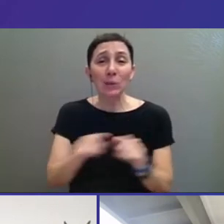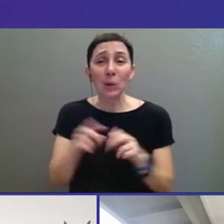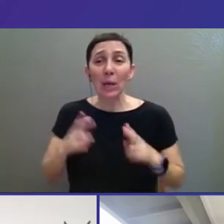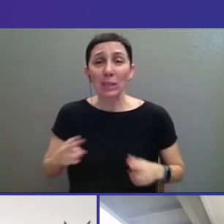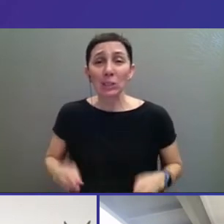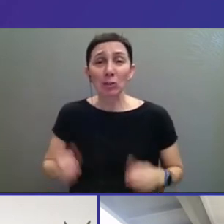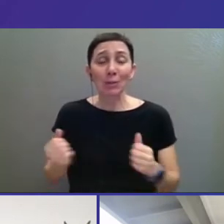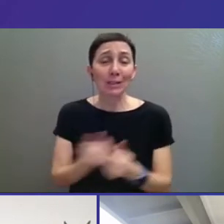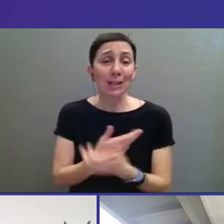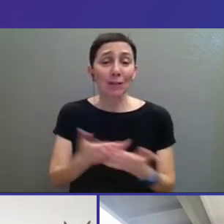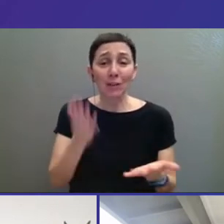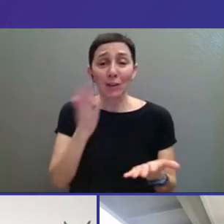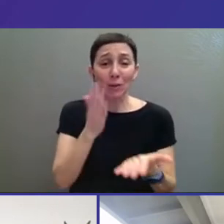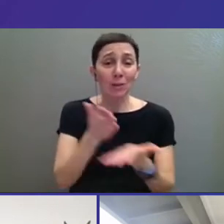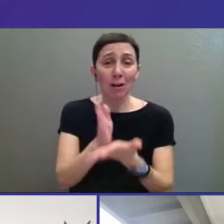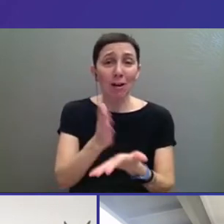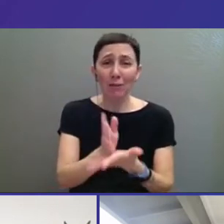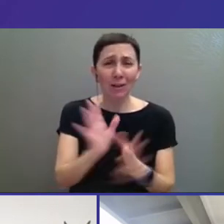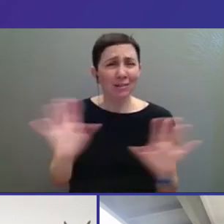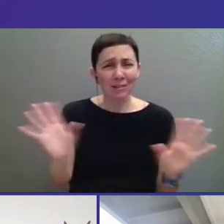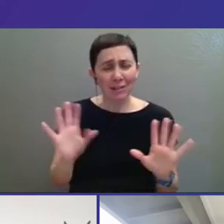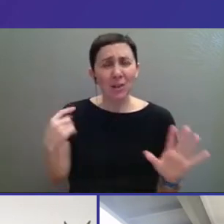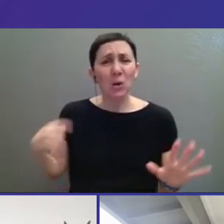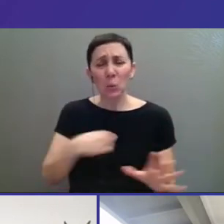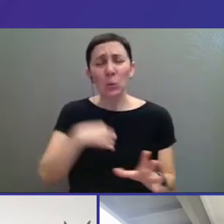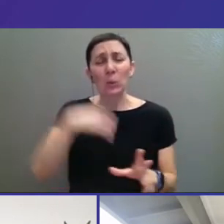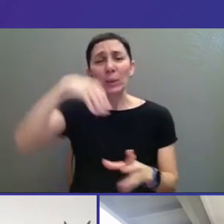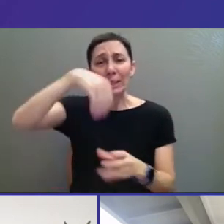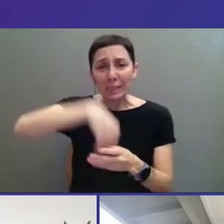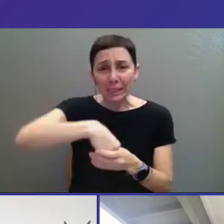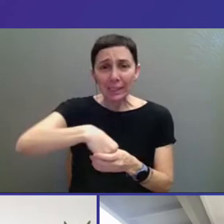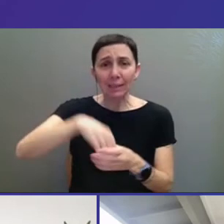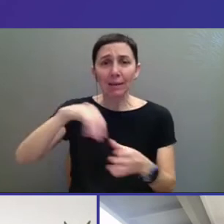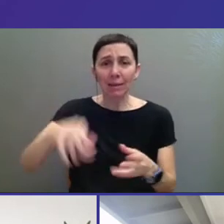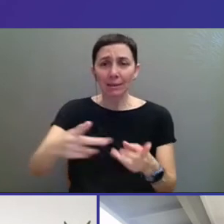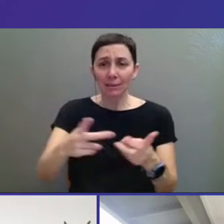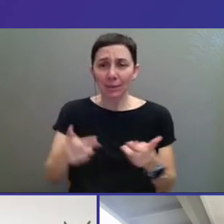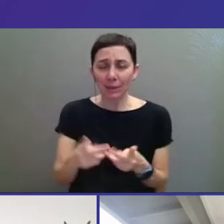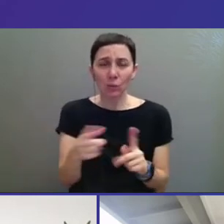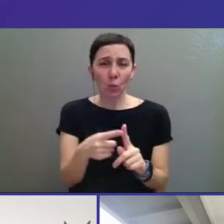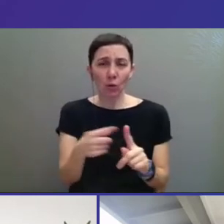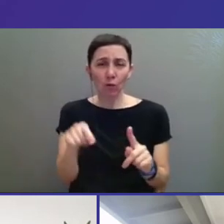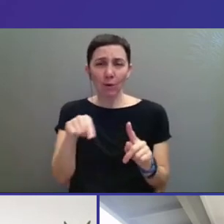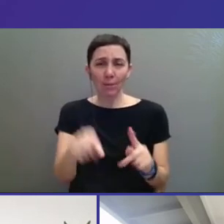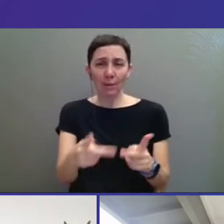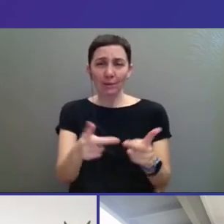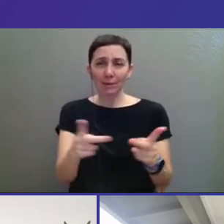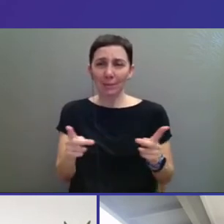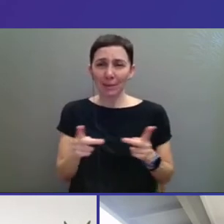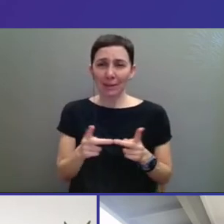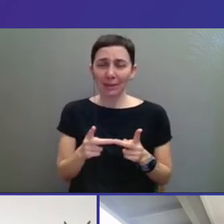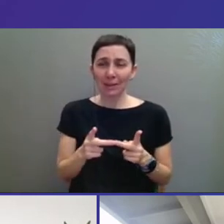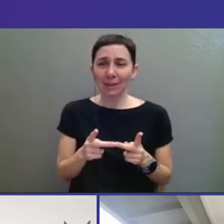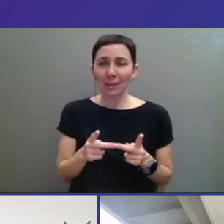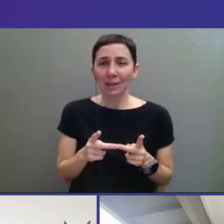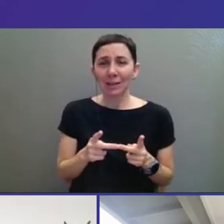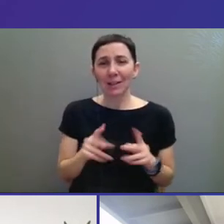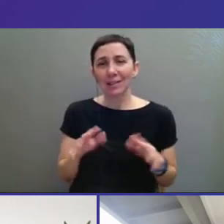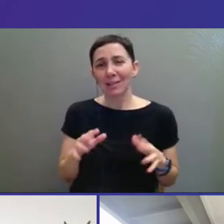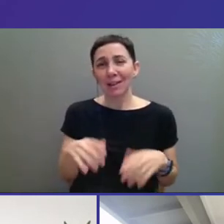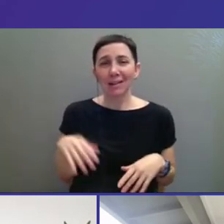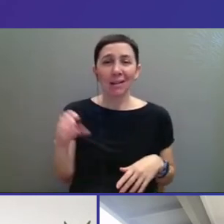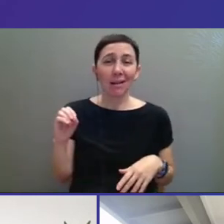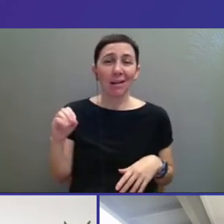to be okay. We're a part of this place. We're of this place. And so that's kind of a cop-out. So how do